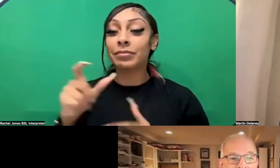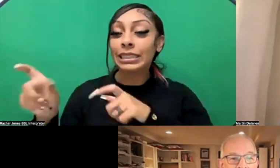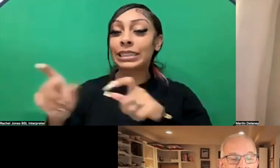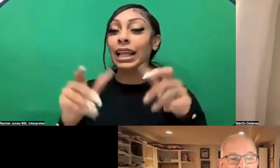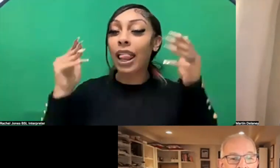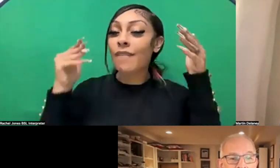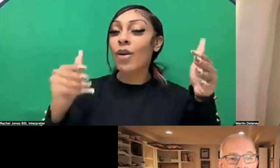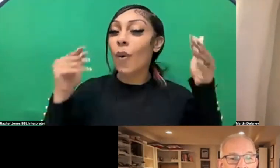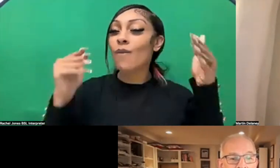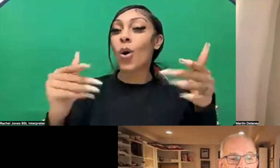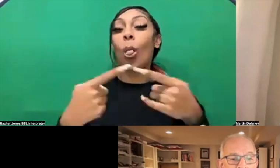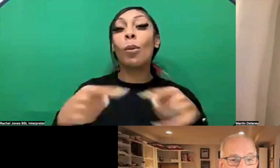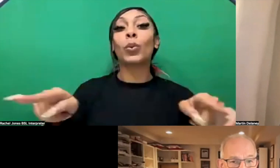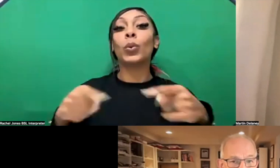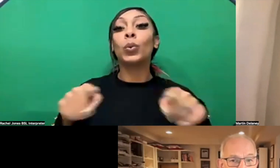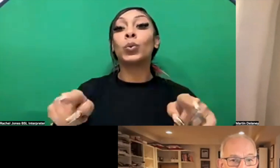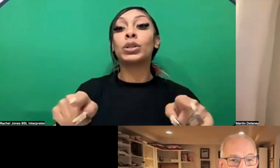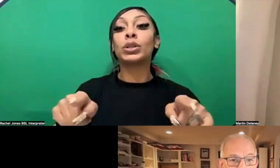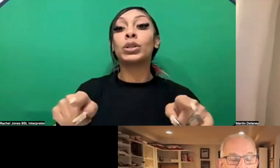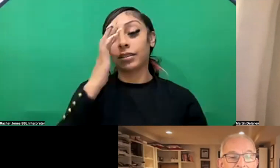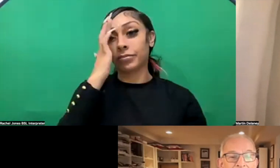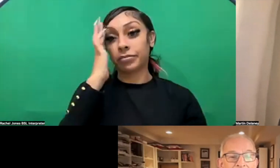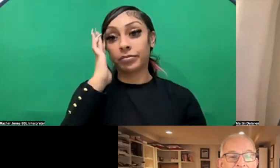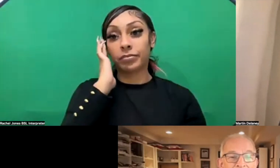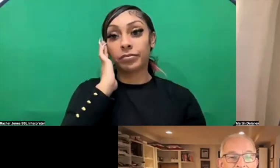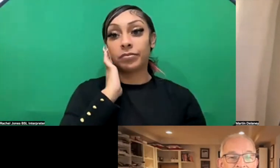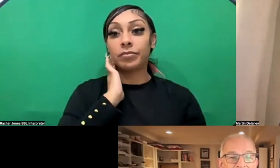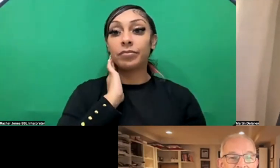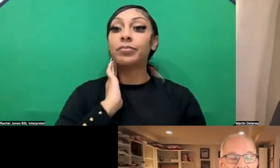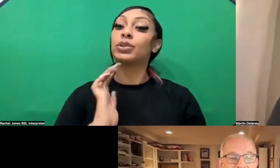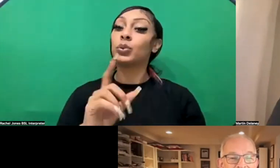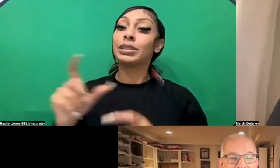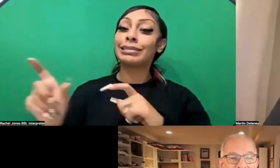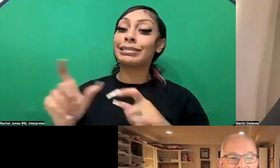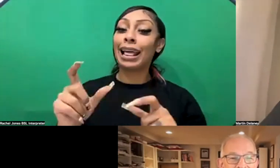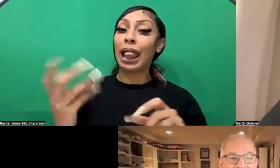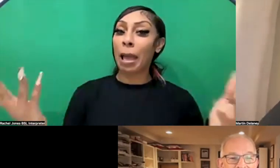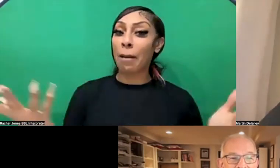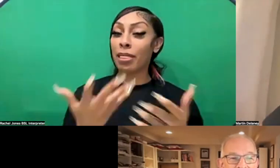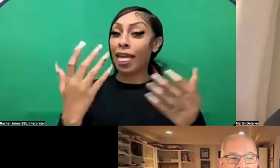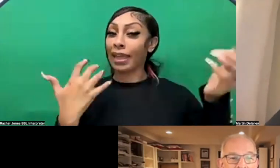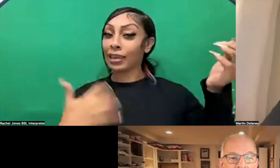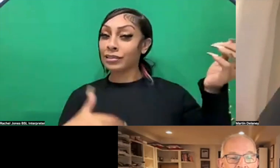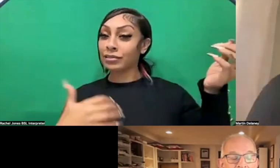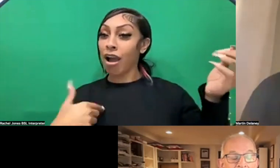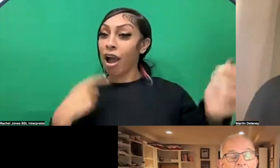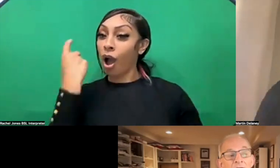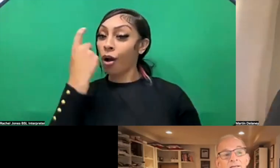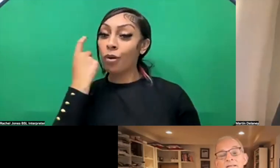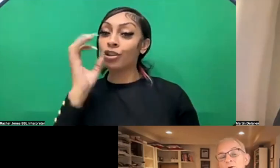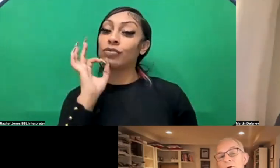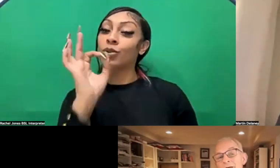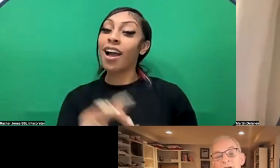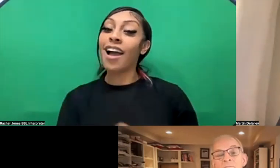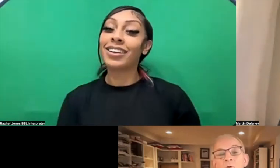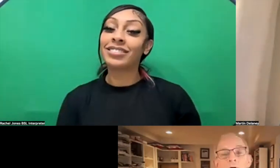the musician, the player. I mean, do you still? Obviously, I've seen you play the LinnStrument, but do you still play guitar as well? I was just wondering. Not